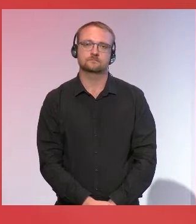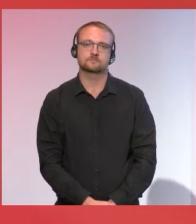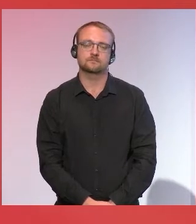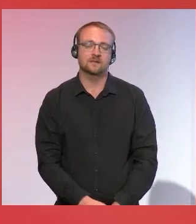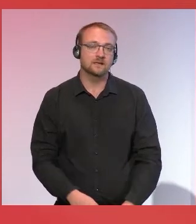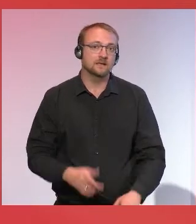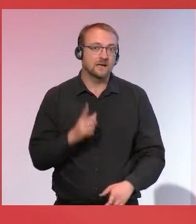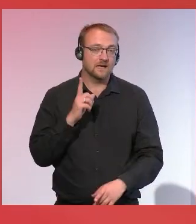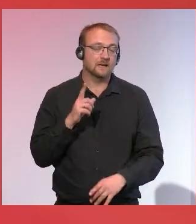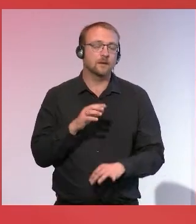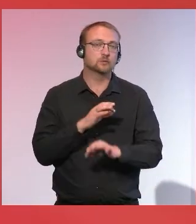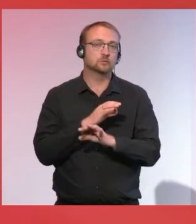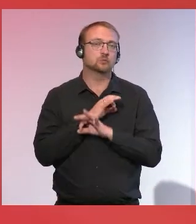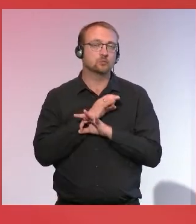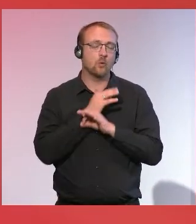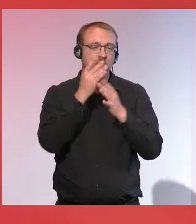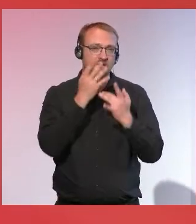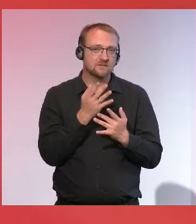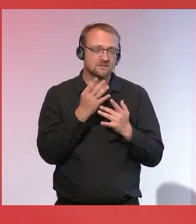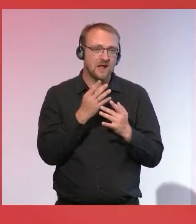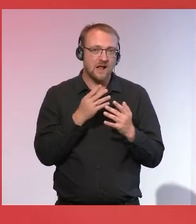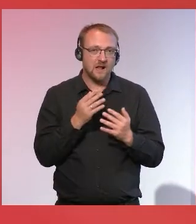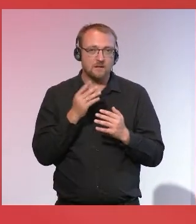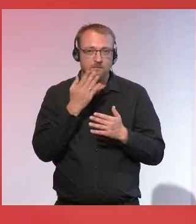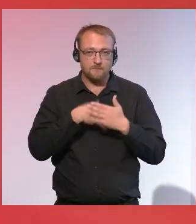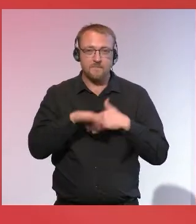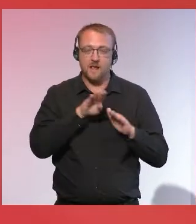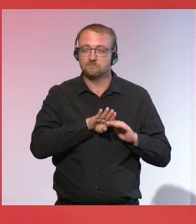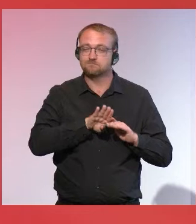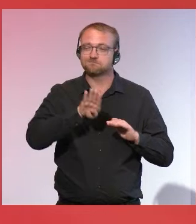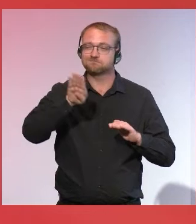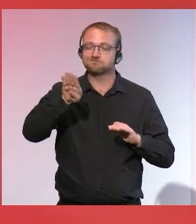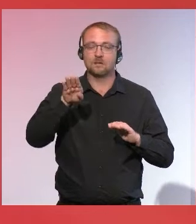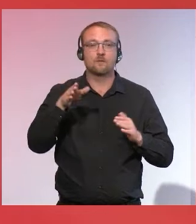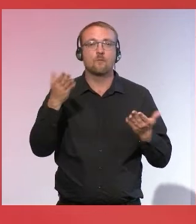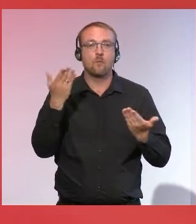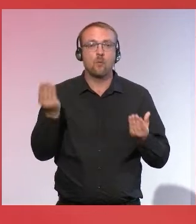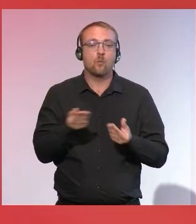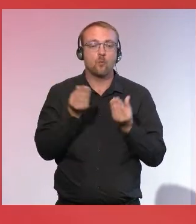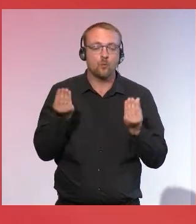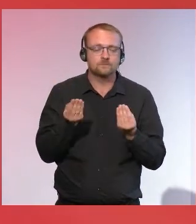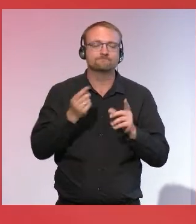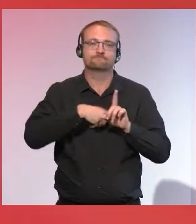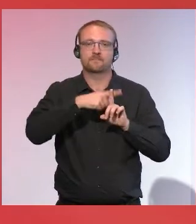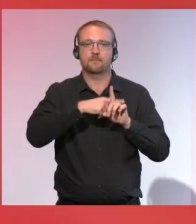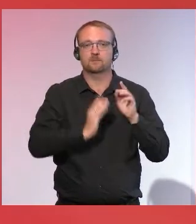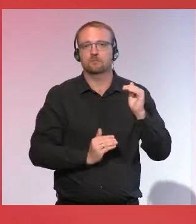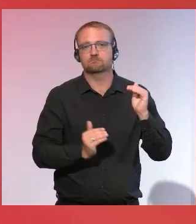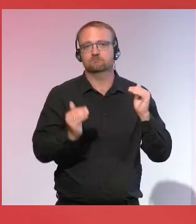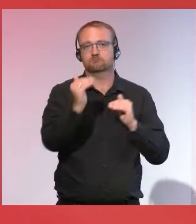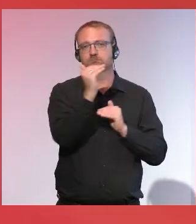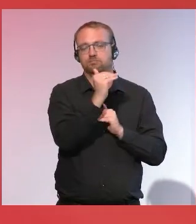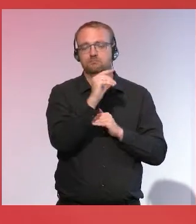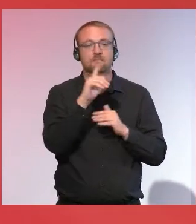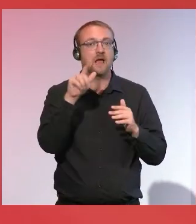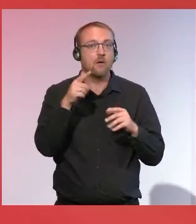also need to be mindful of interactions with other things like air pollution. In the summer, there might be smog in the cities.